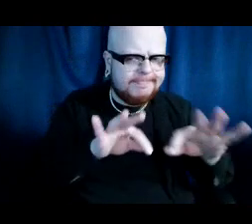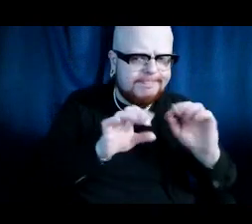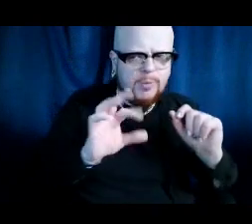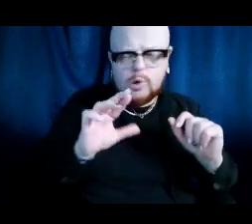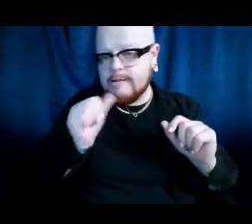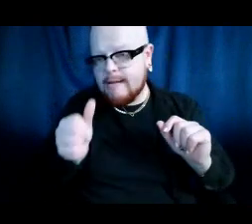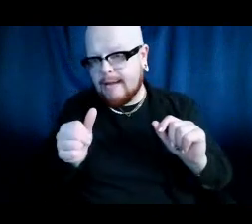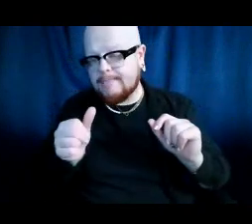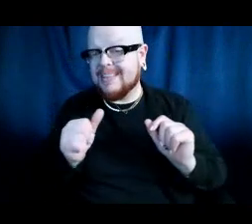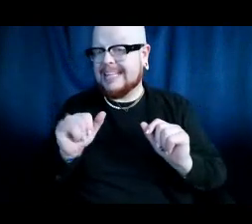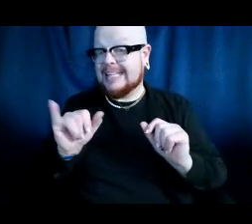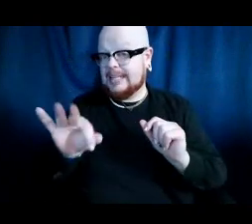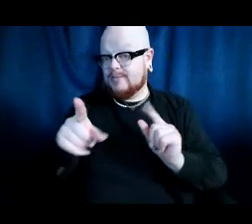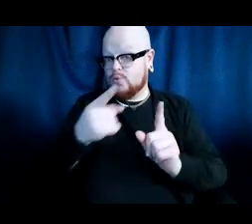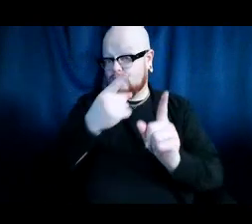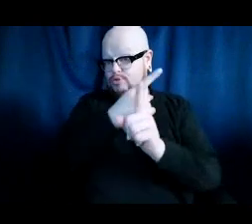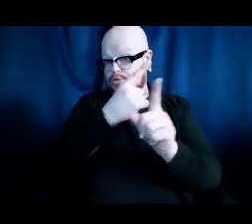better SEO.